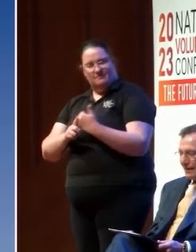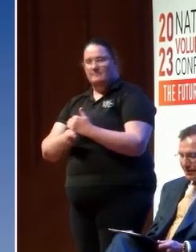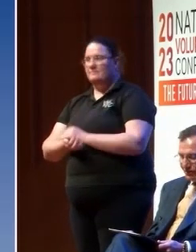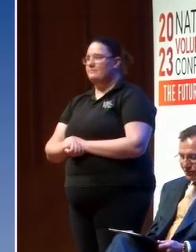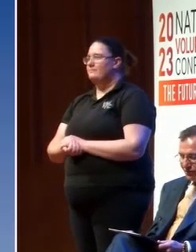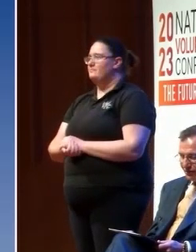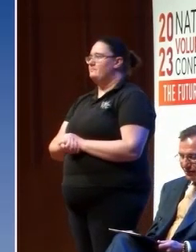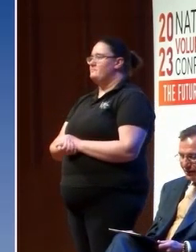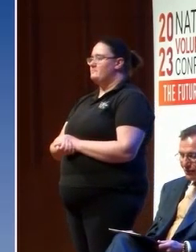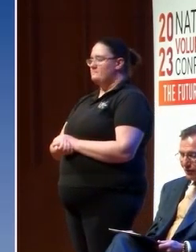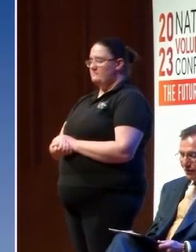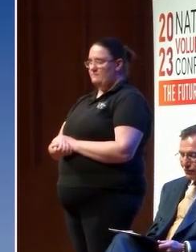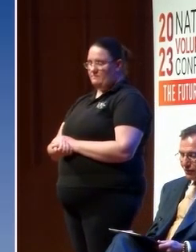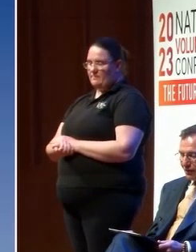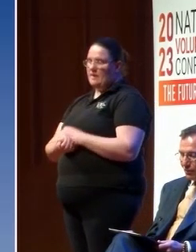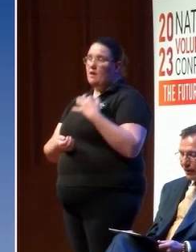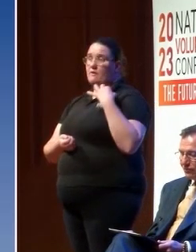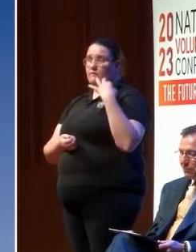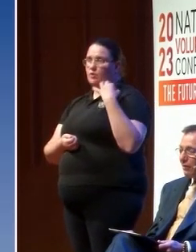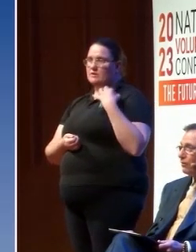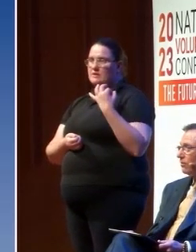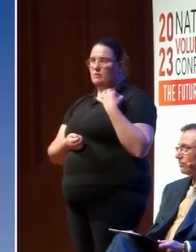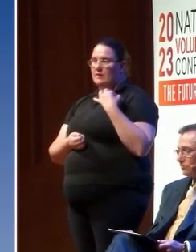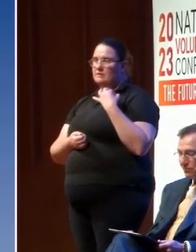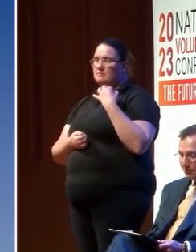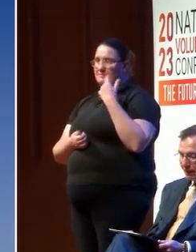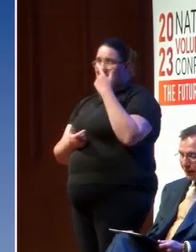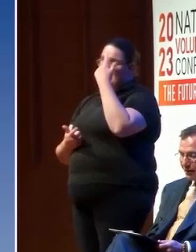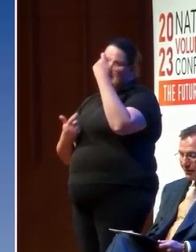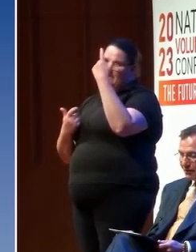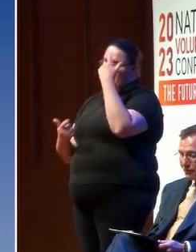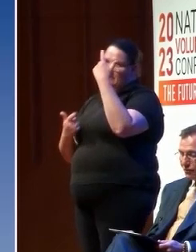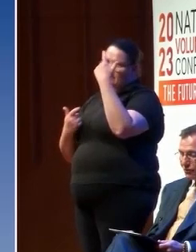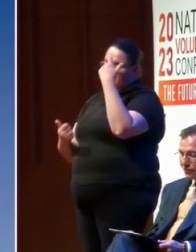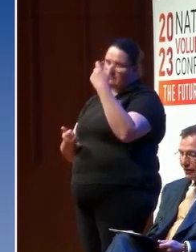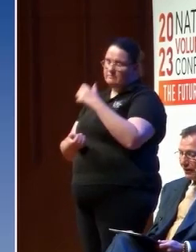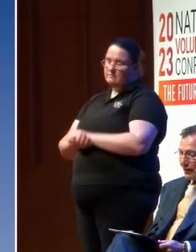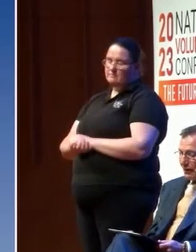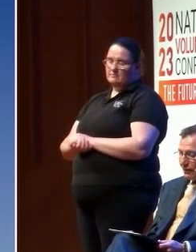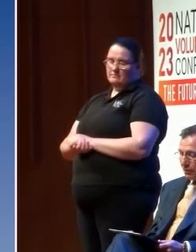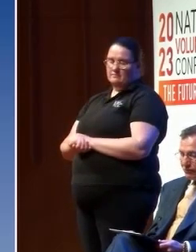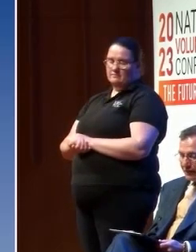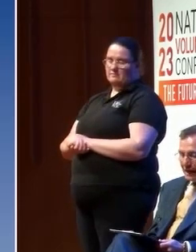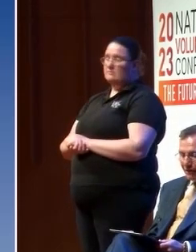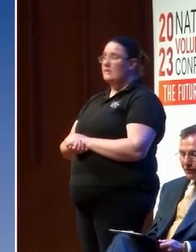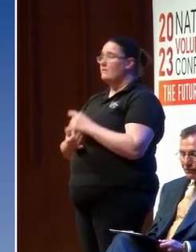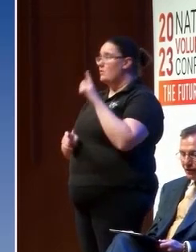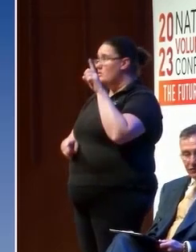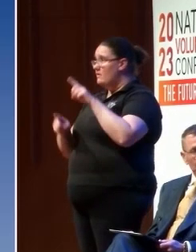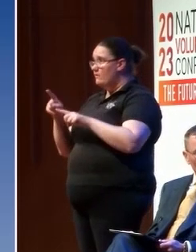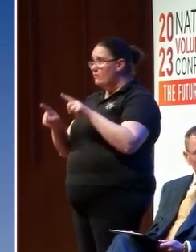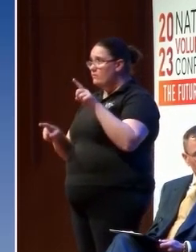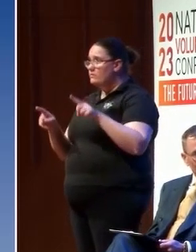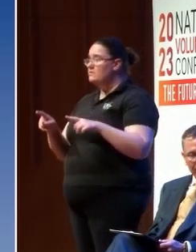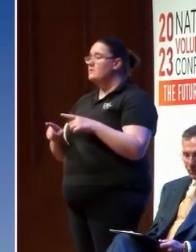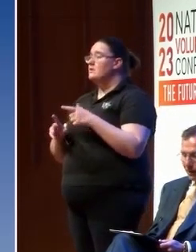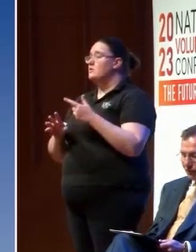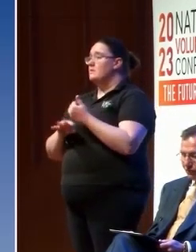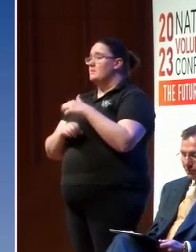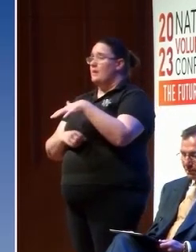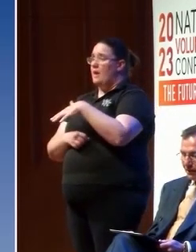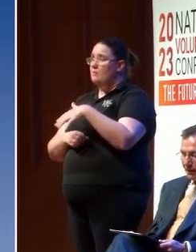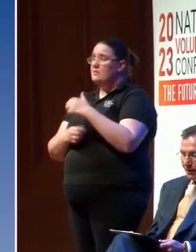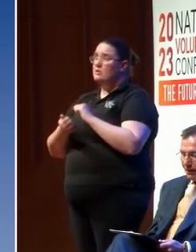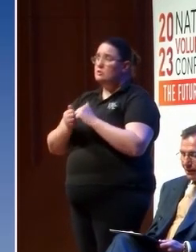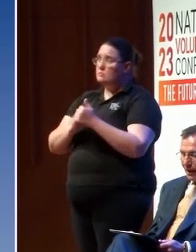Volunteering is innovative and the ways it manifests are diverse, especially in areas like sport and